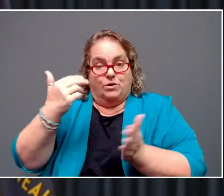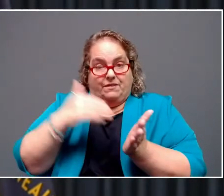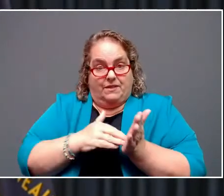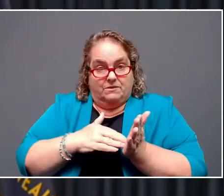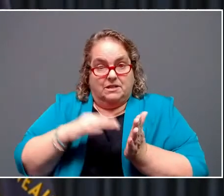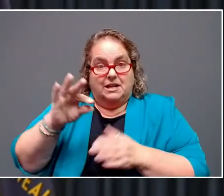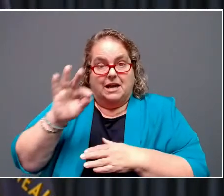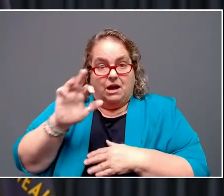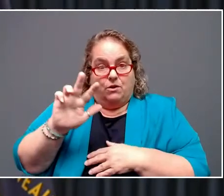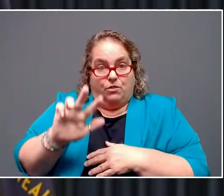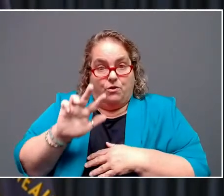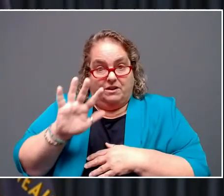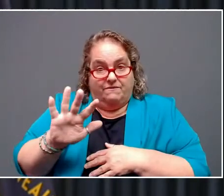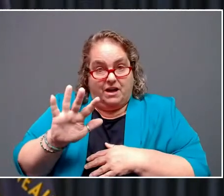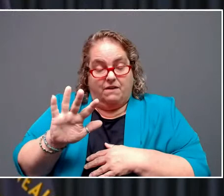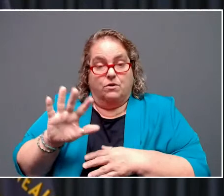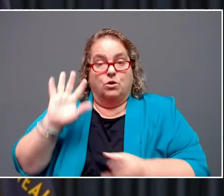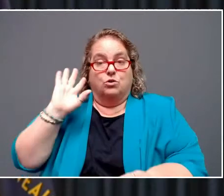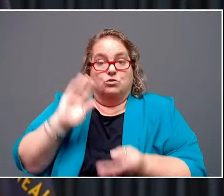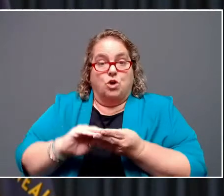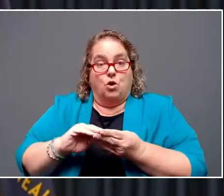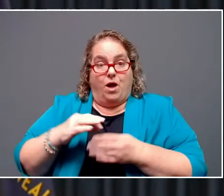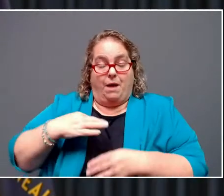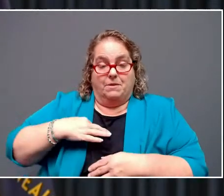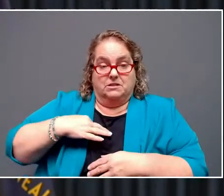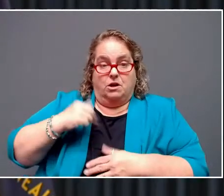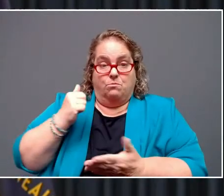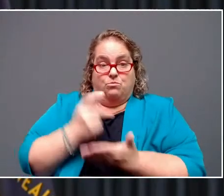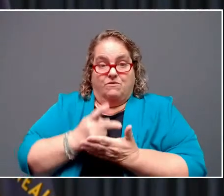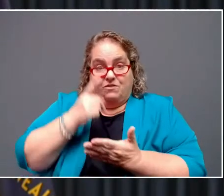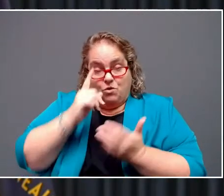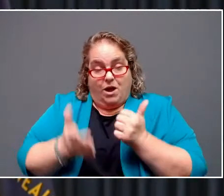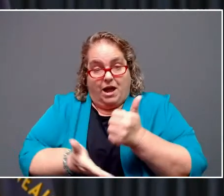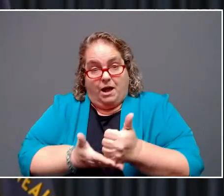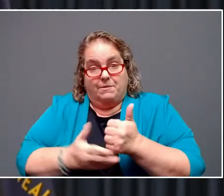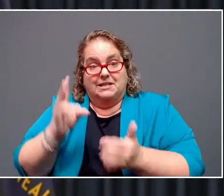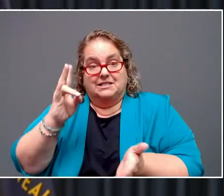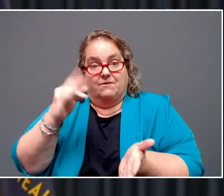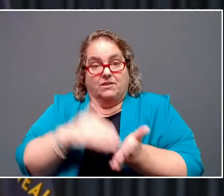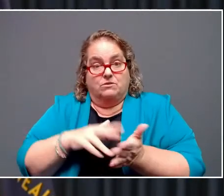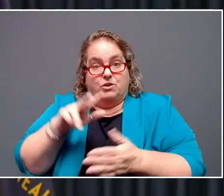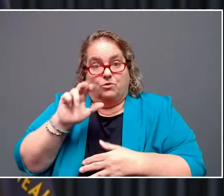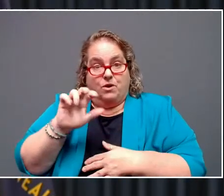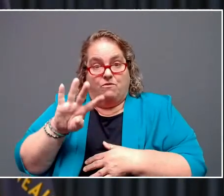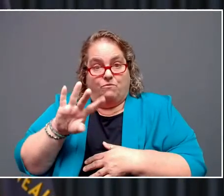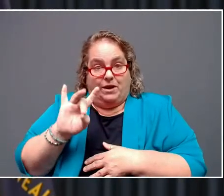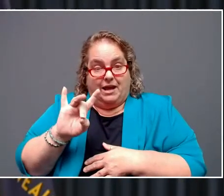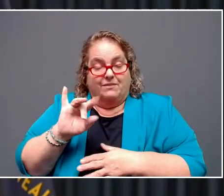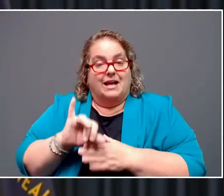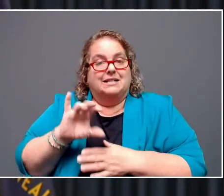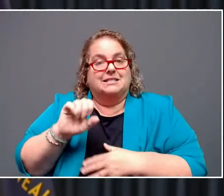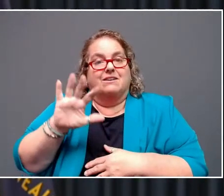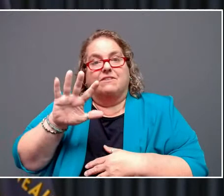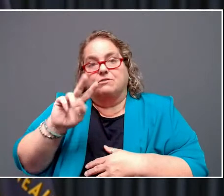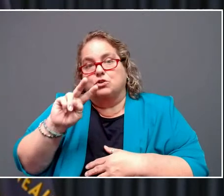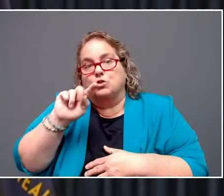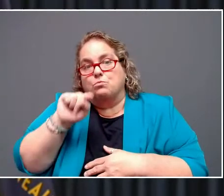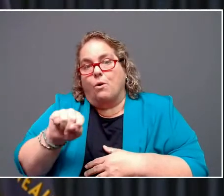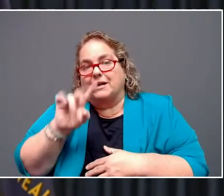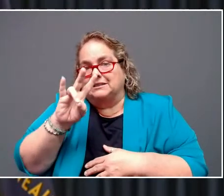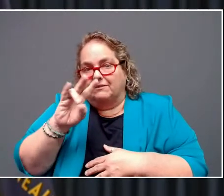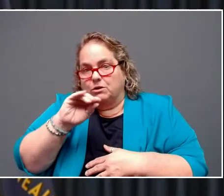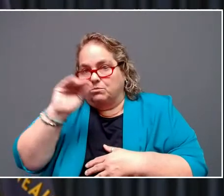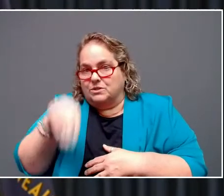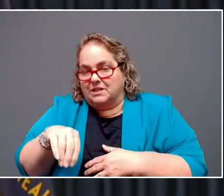13,935. Total applications approved for assistance, 7,348. I think that's 52.7%, which is the